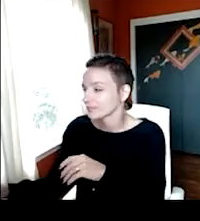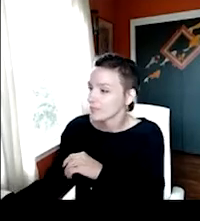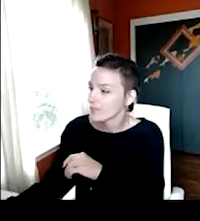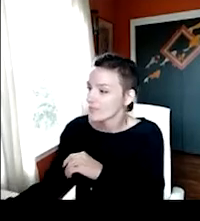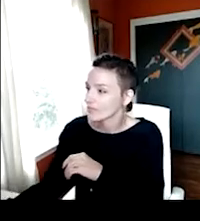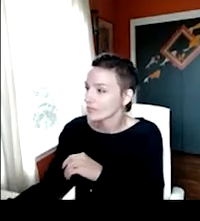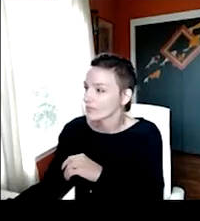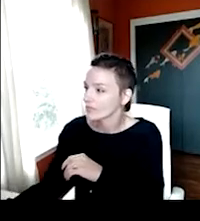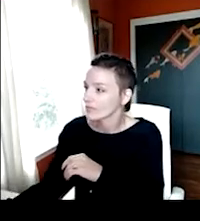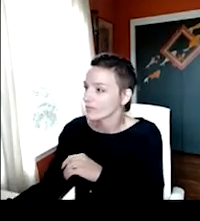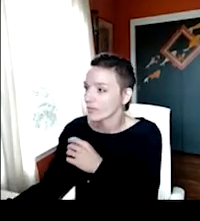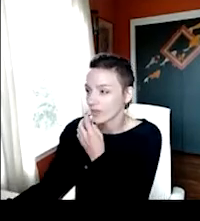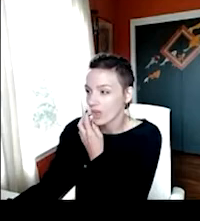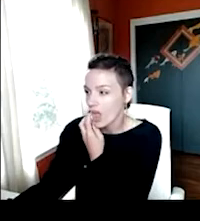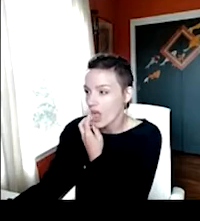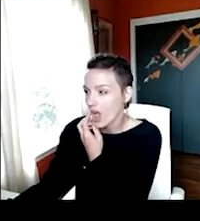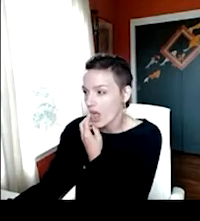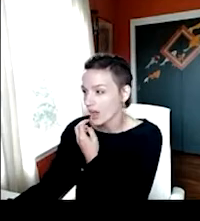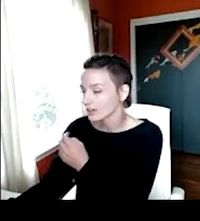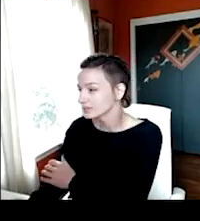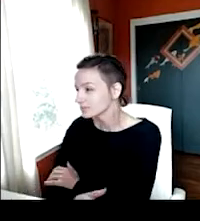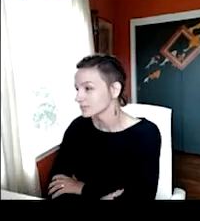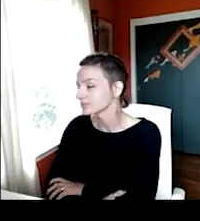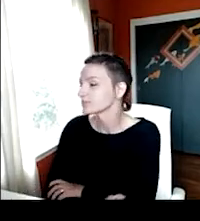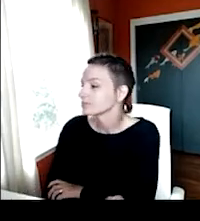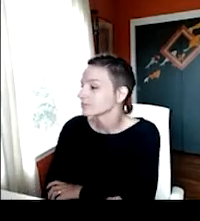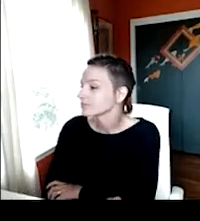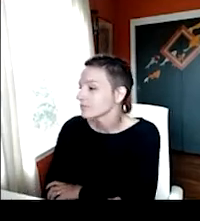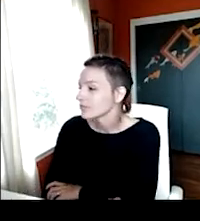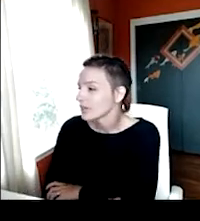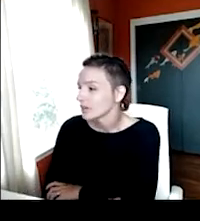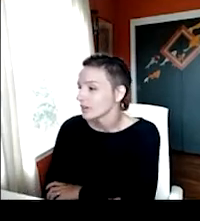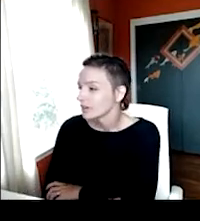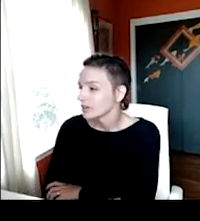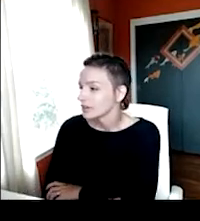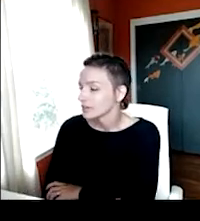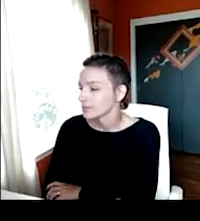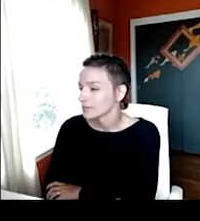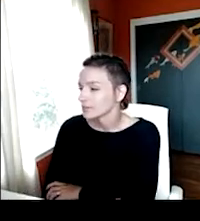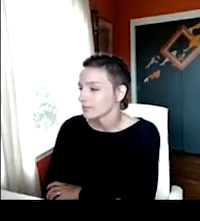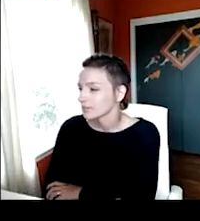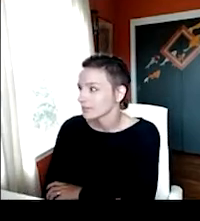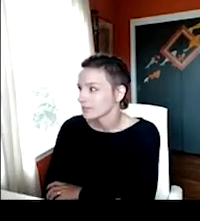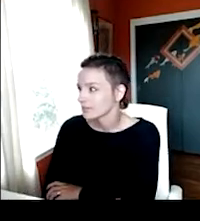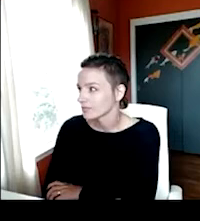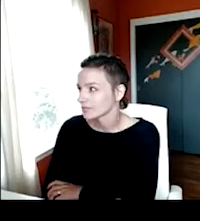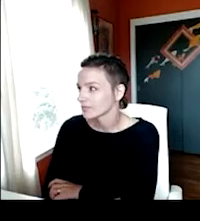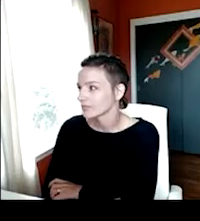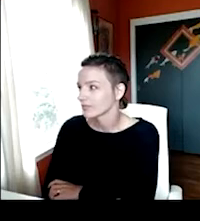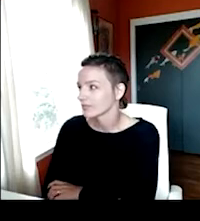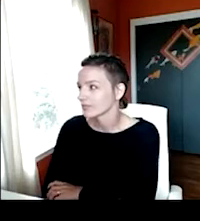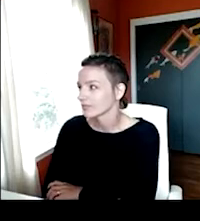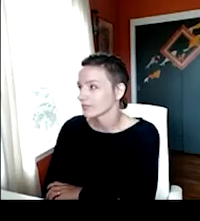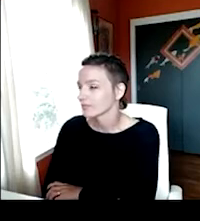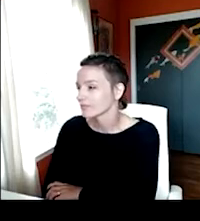whole breakout room. But the idea is that if you're using a Zoom and you are actually having breakout rooms to